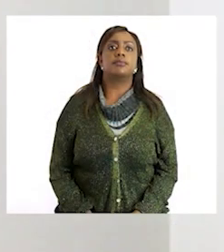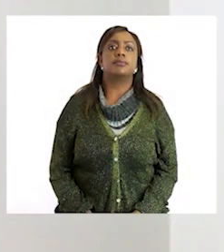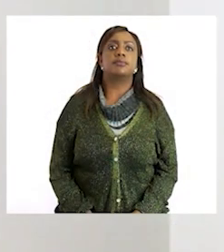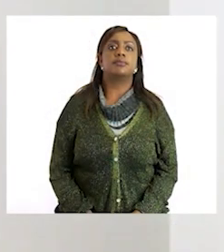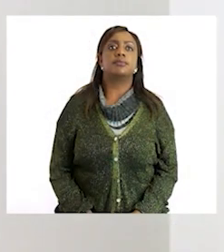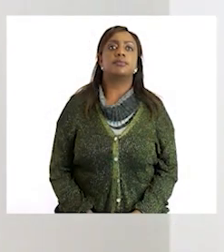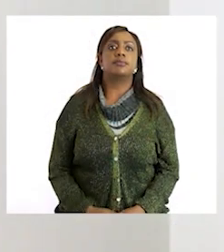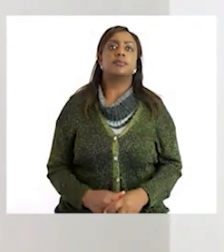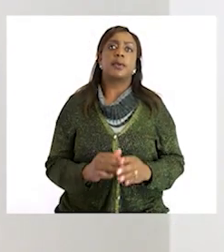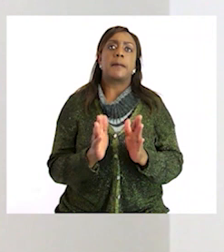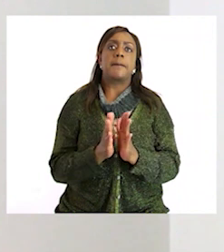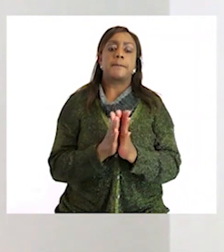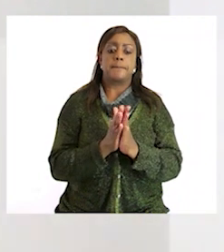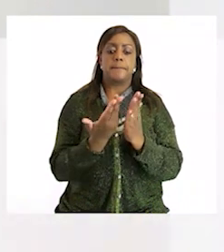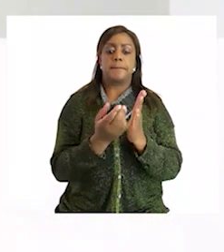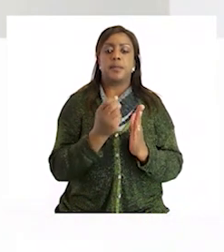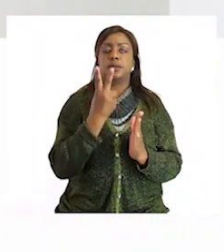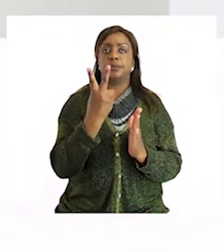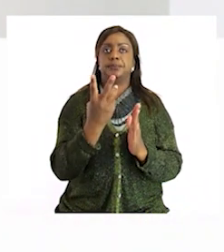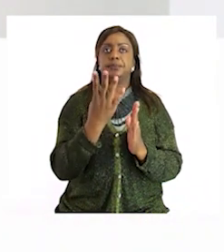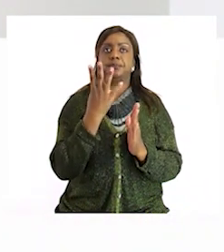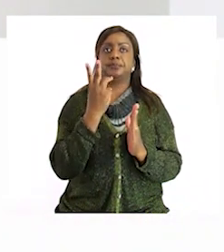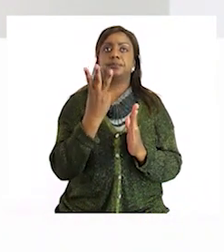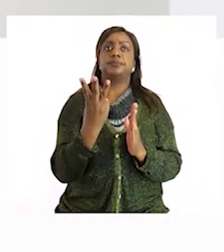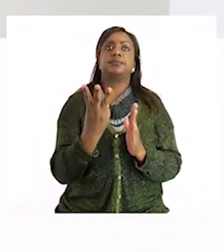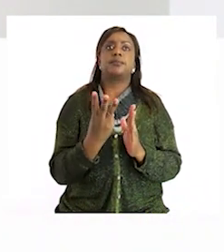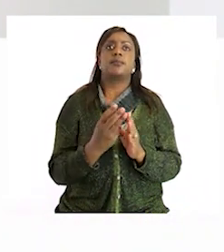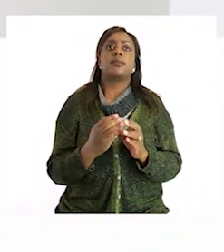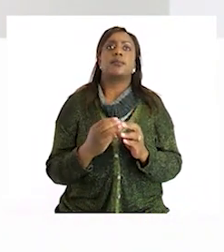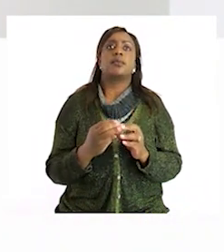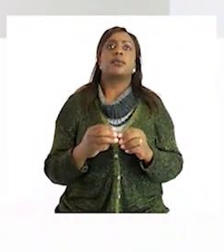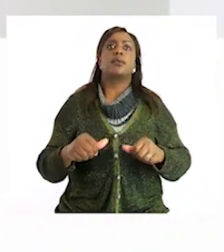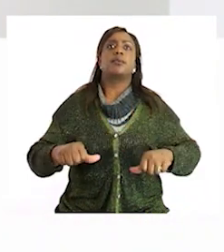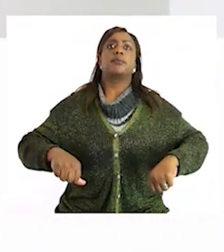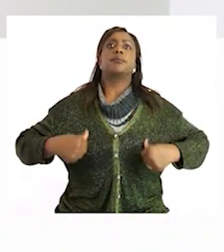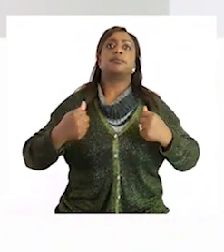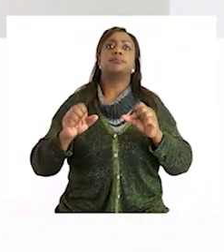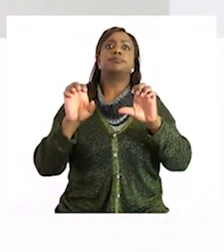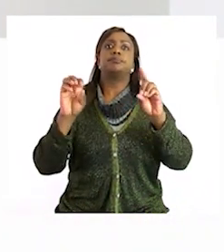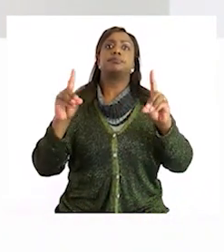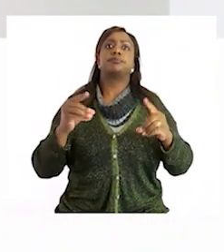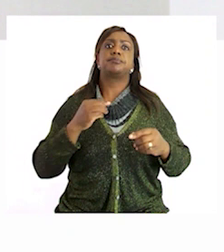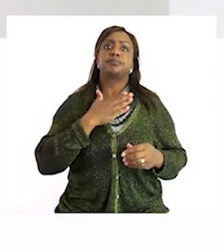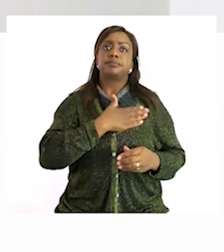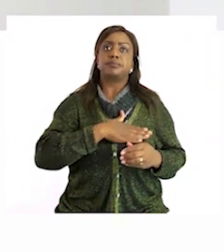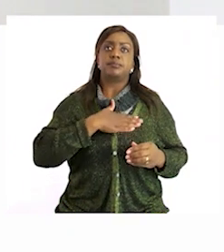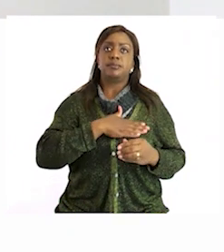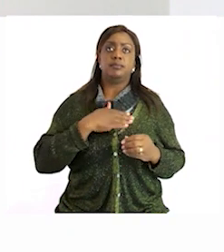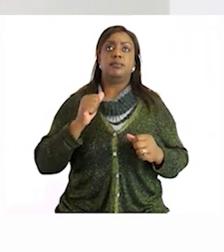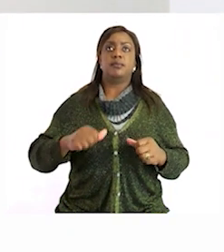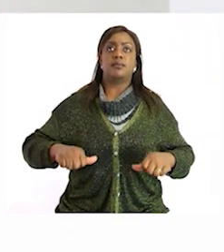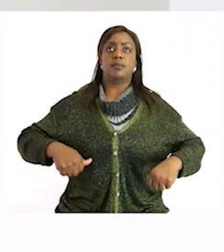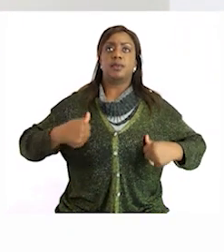Please turn to page 23. Health education, sexuality, and sexual health.